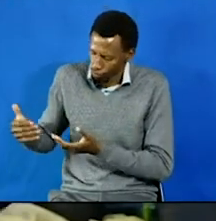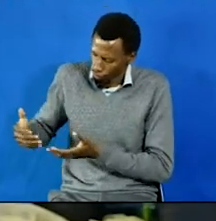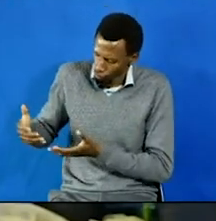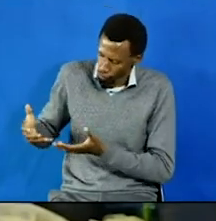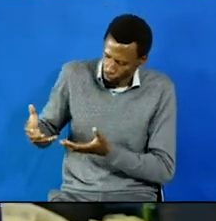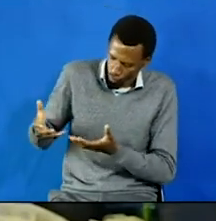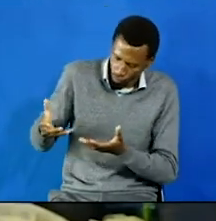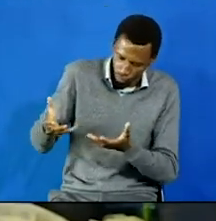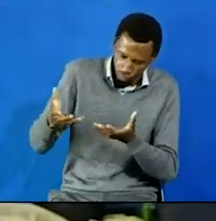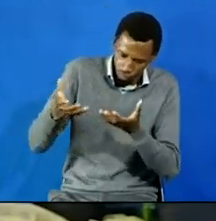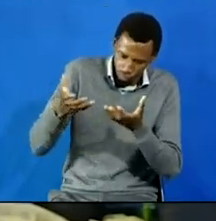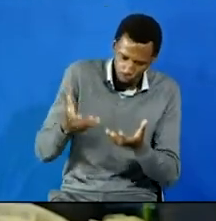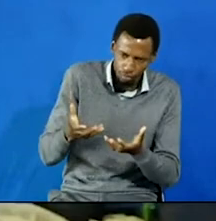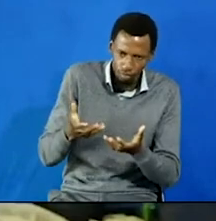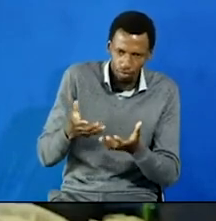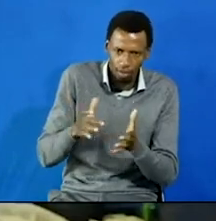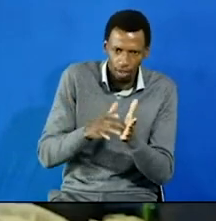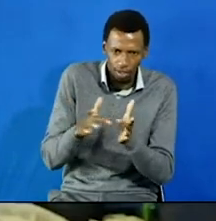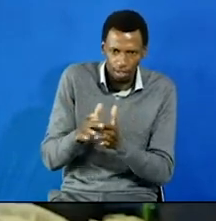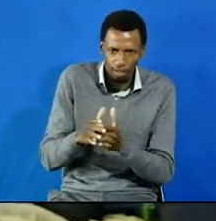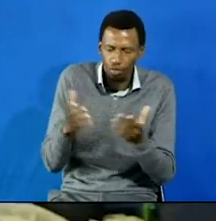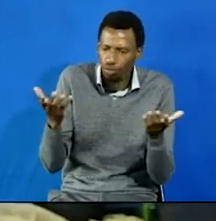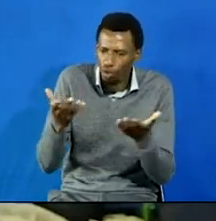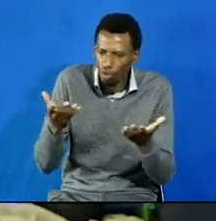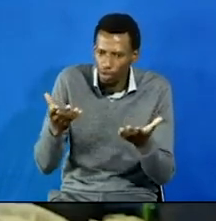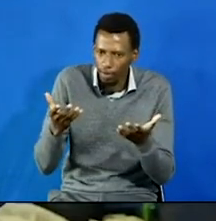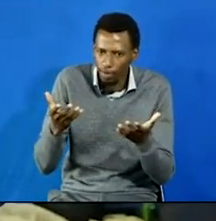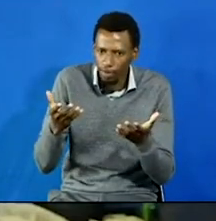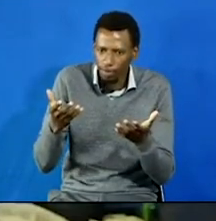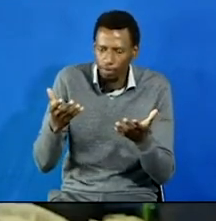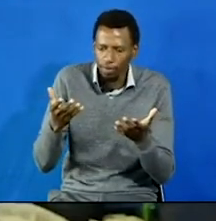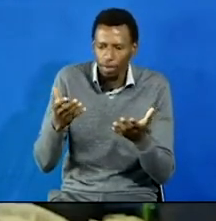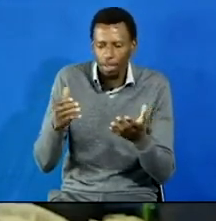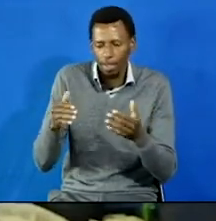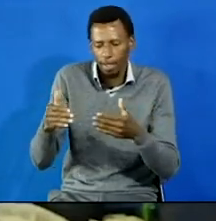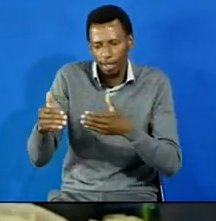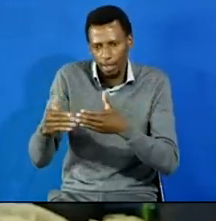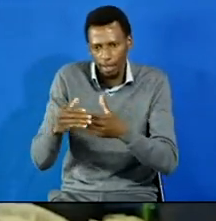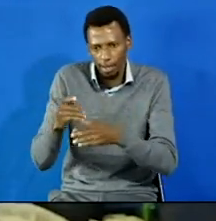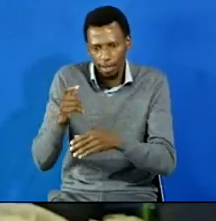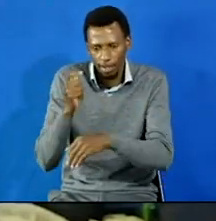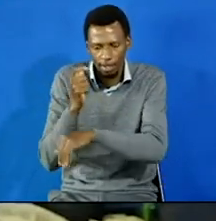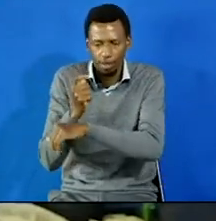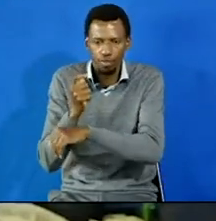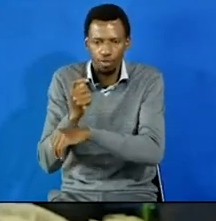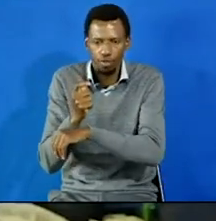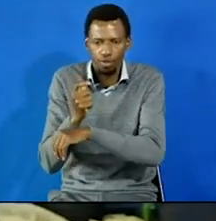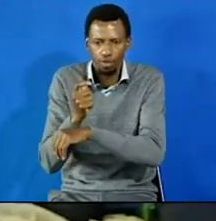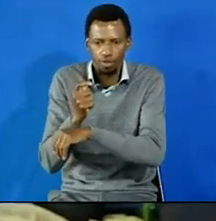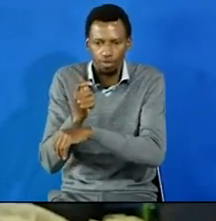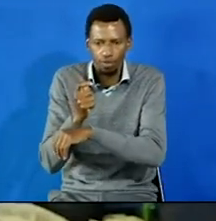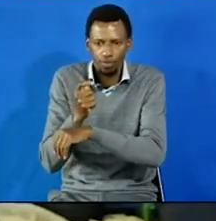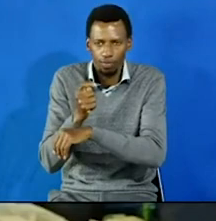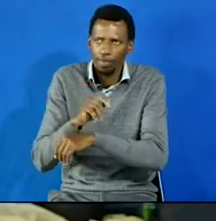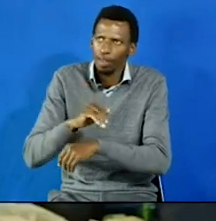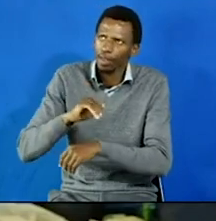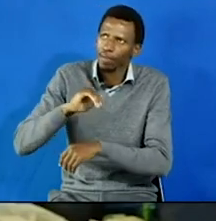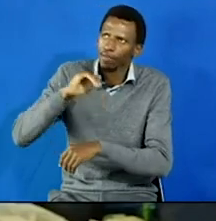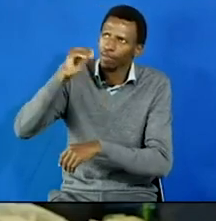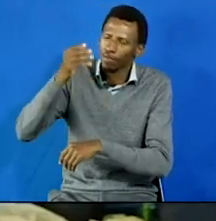at the holy city, at the pinnacle of the temple, and tells him, throw yourself